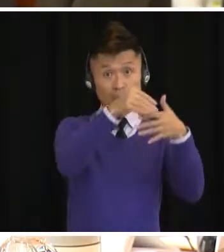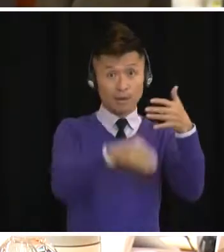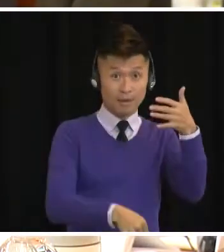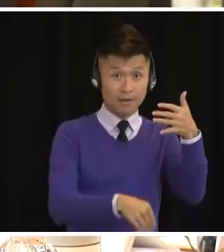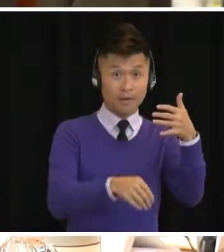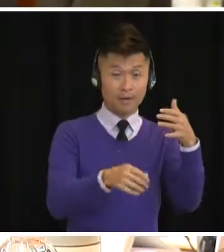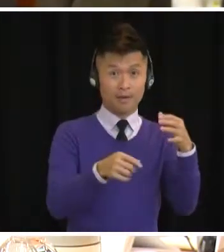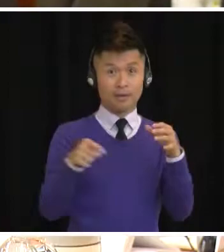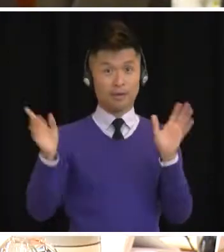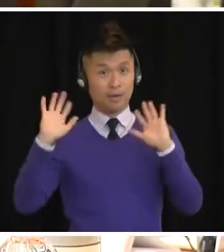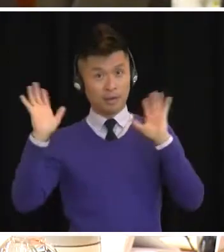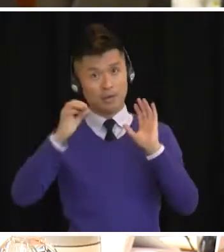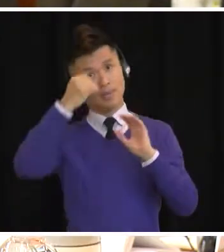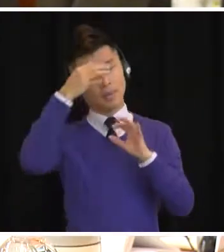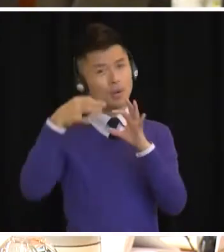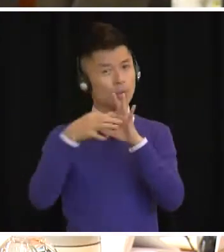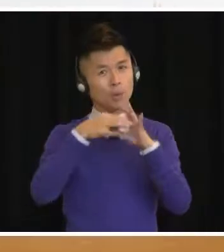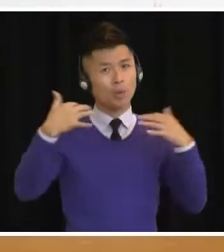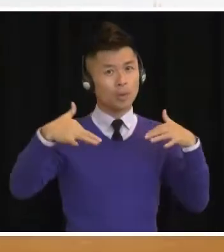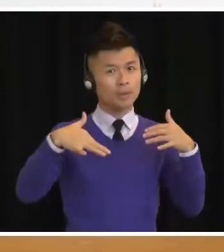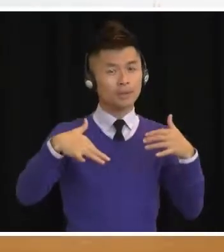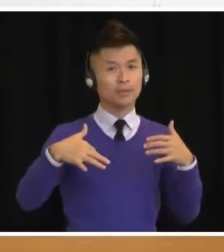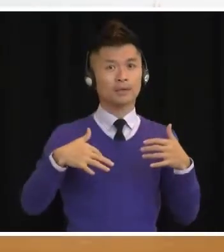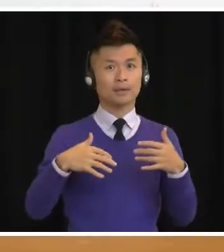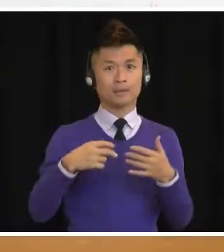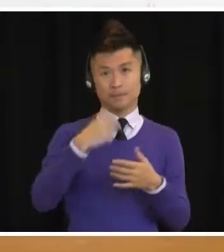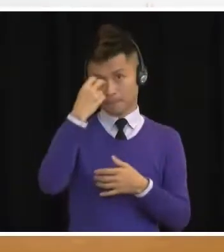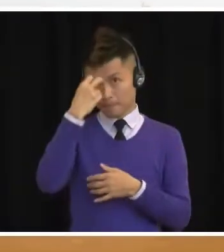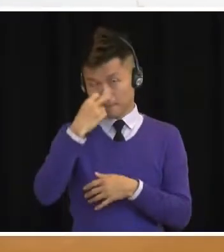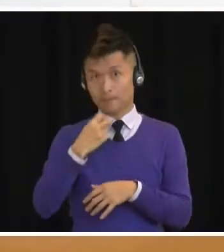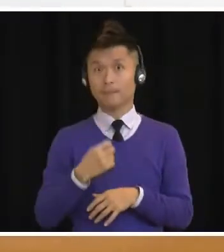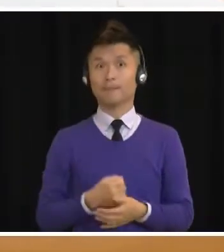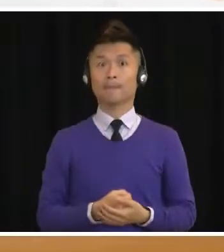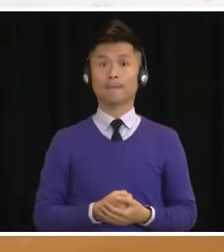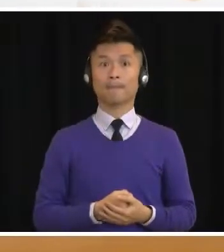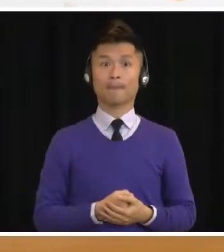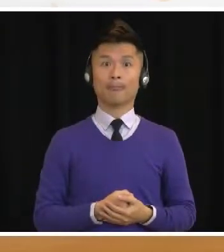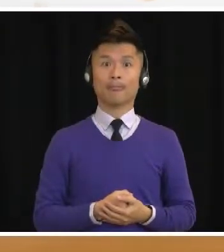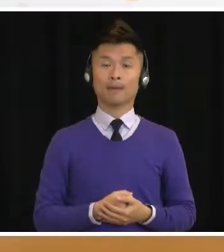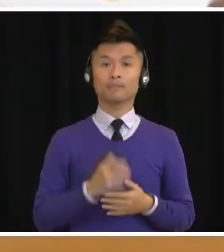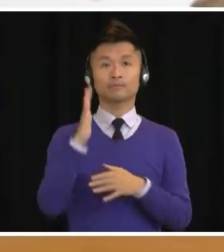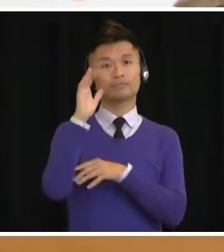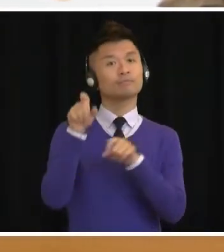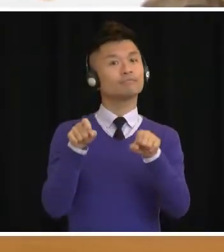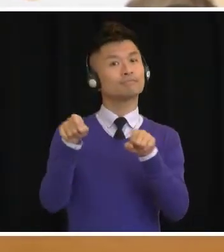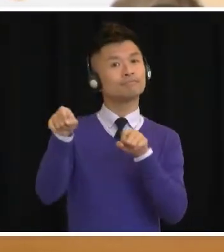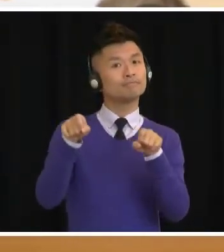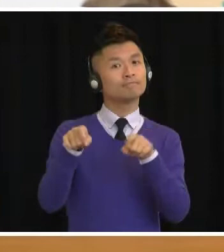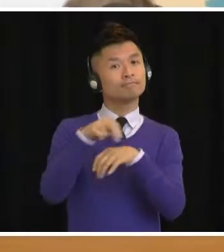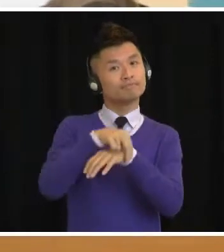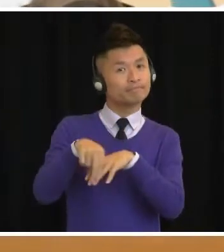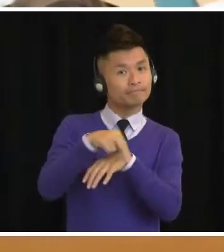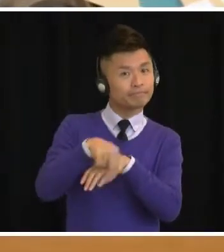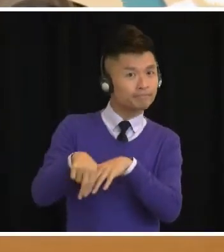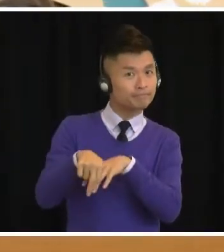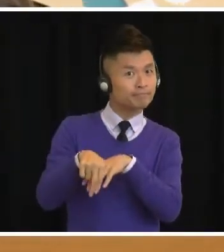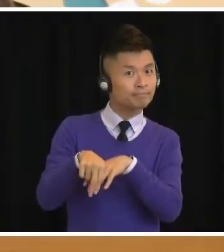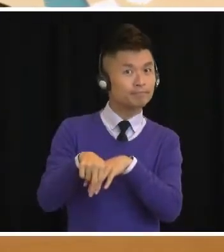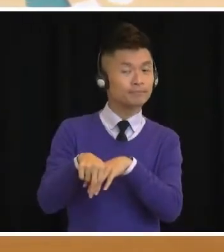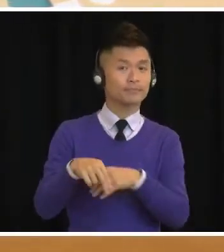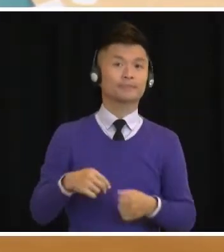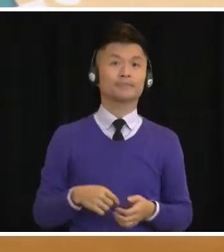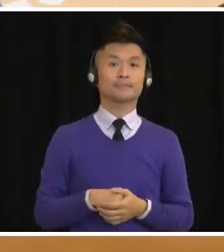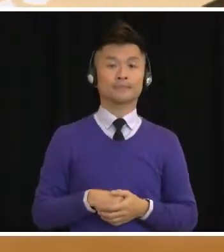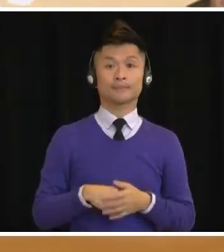implement CRC. And they also talk about issues when it comes to implementation.